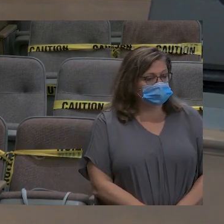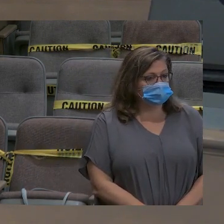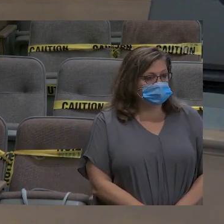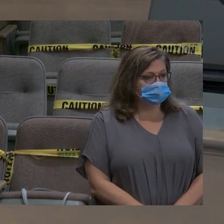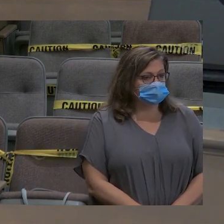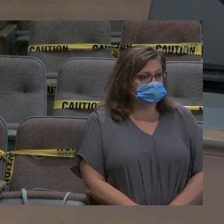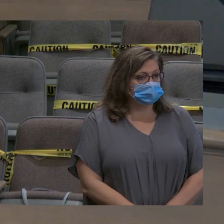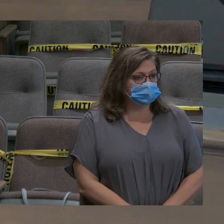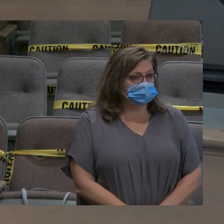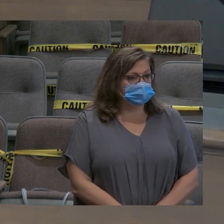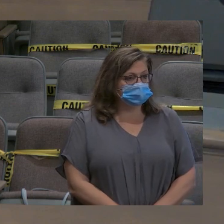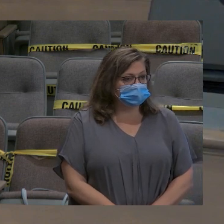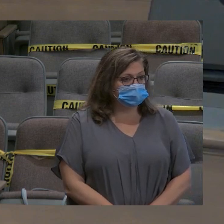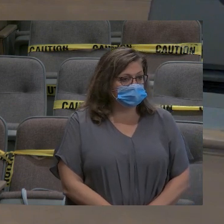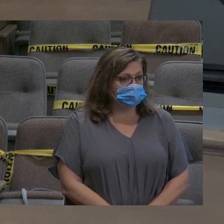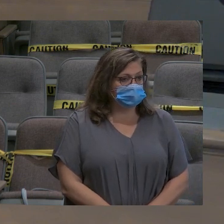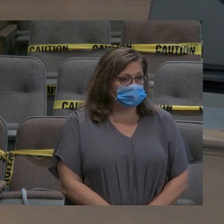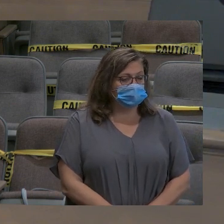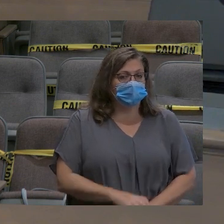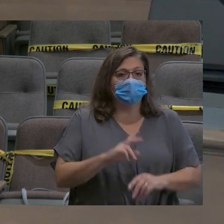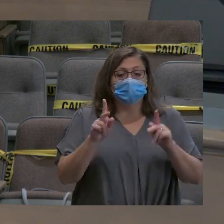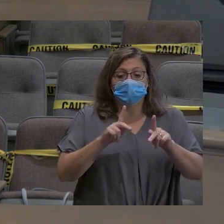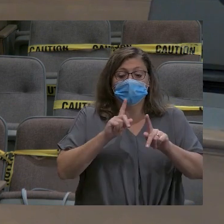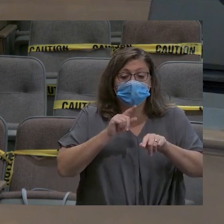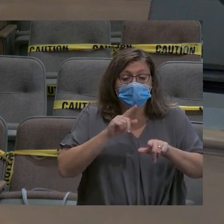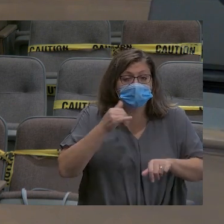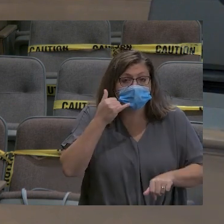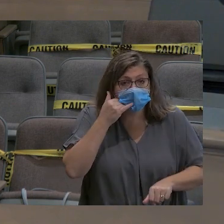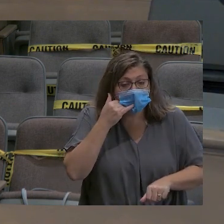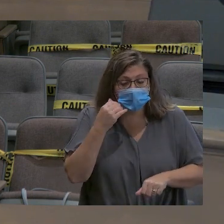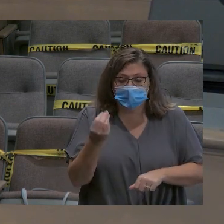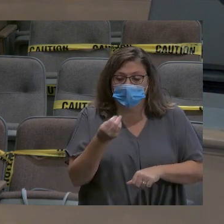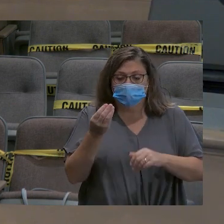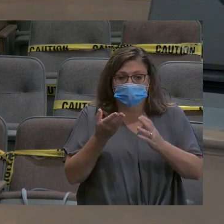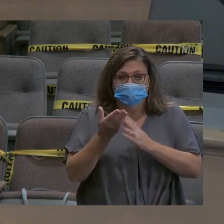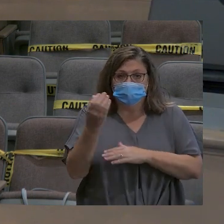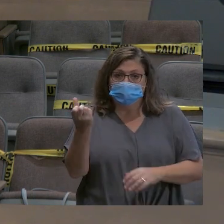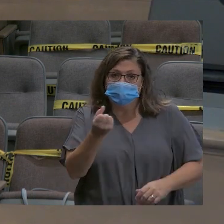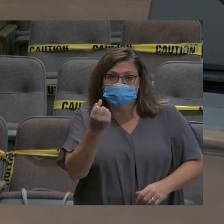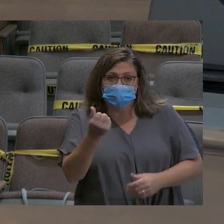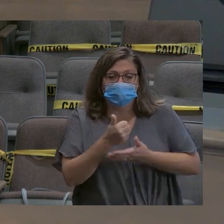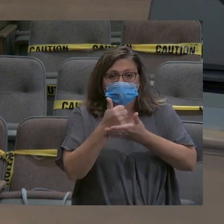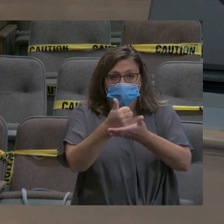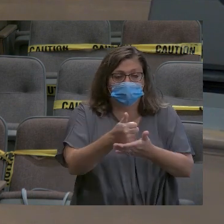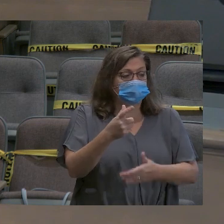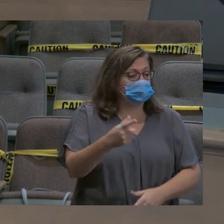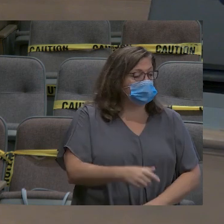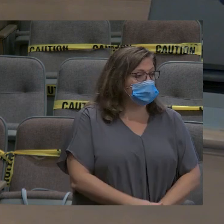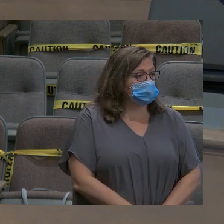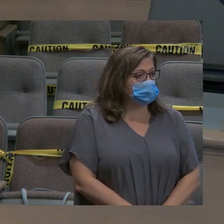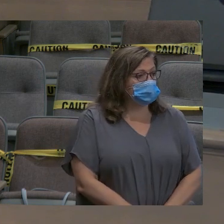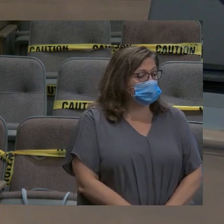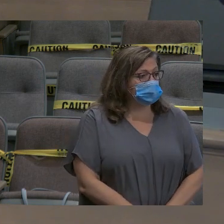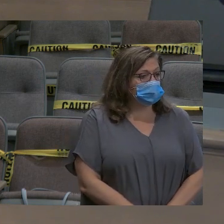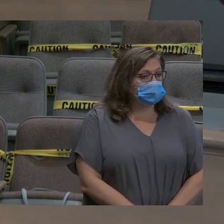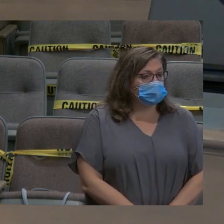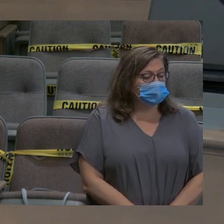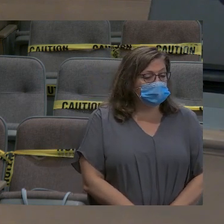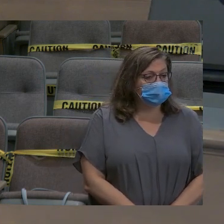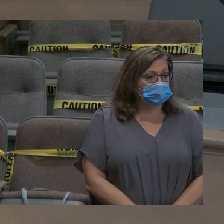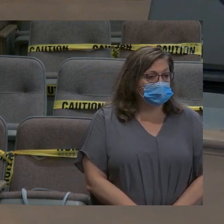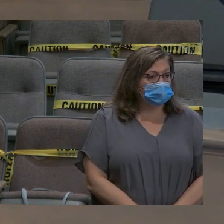352-6567. Operators are there Monday through Saturday to help you make an appointment. Also, if you can't remember